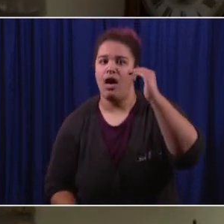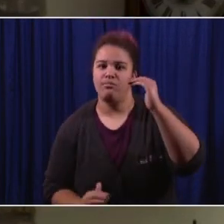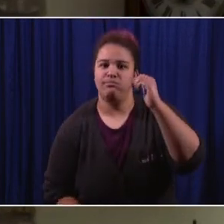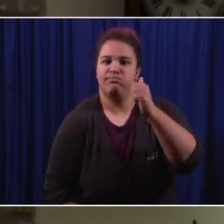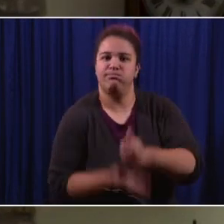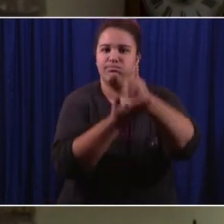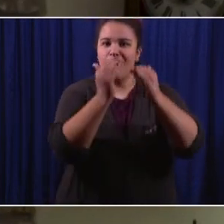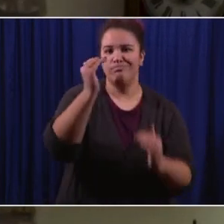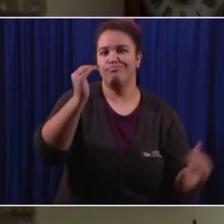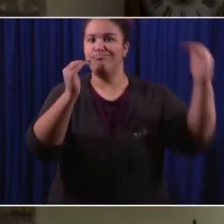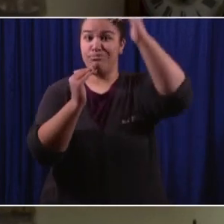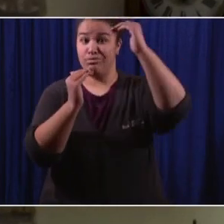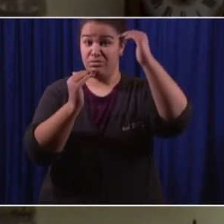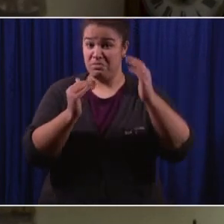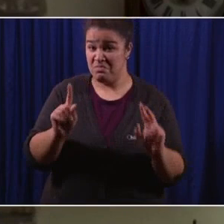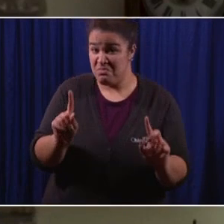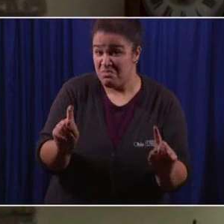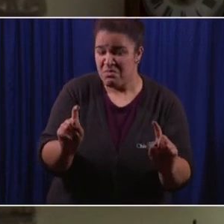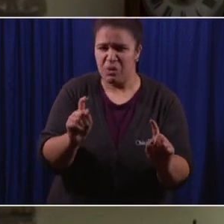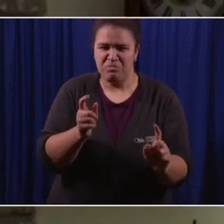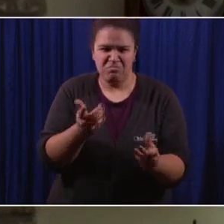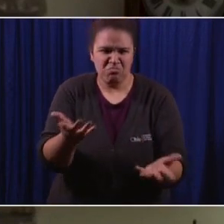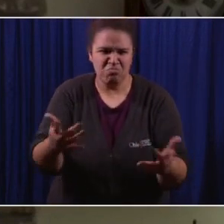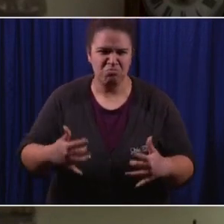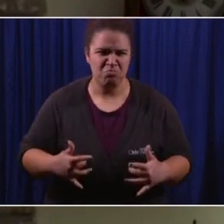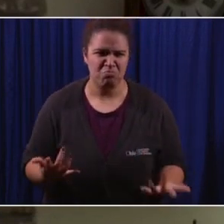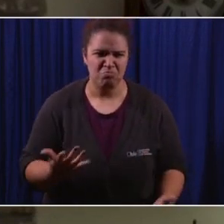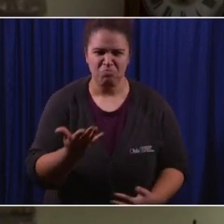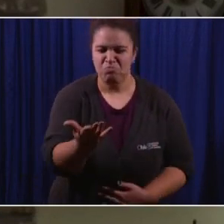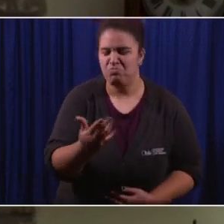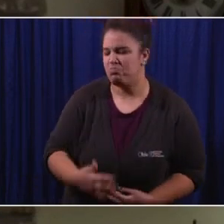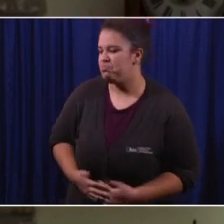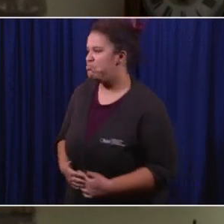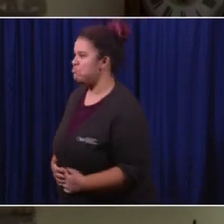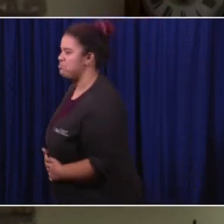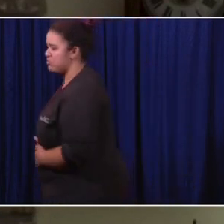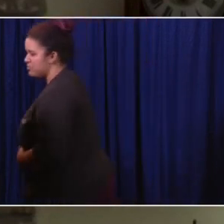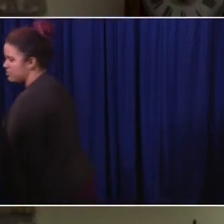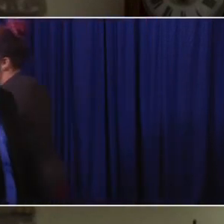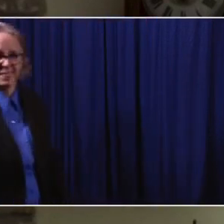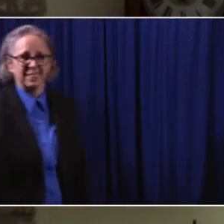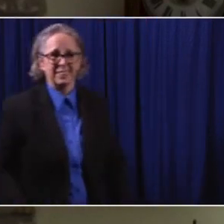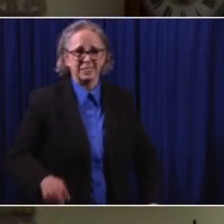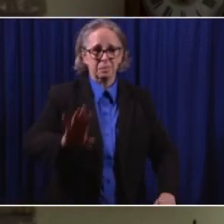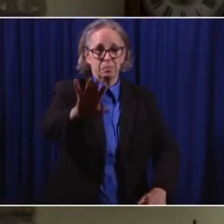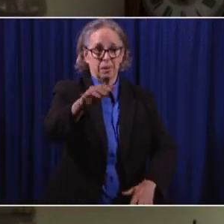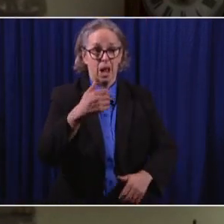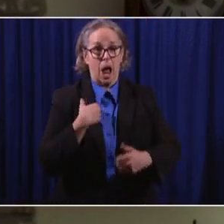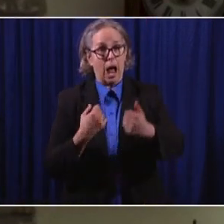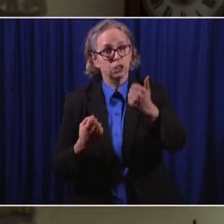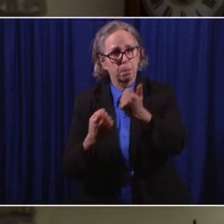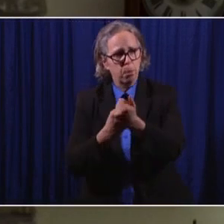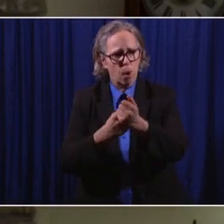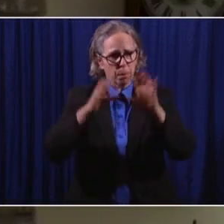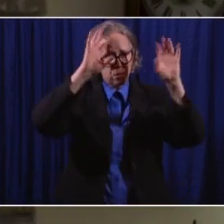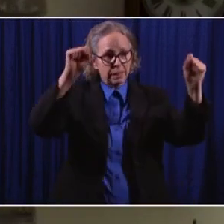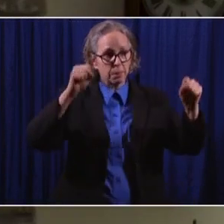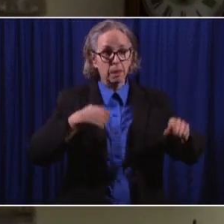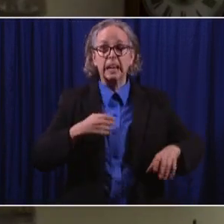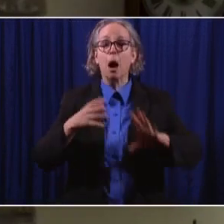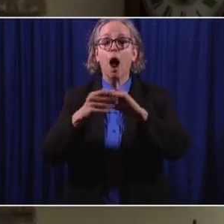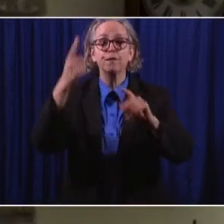Well, I don't speak for the president. I support the president. I don't speak for him. We'll see what he says tonight. But I think